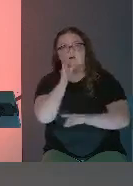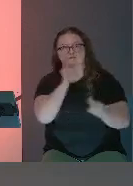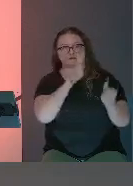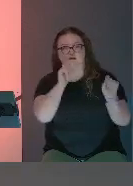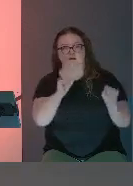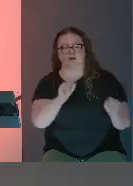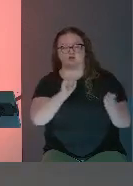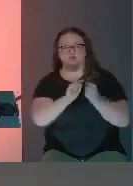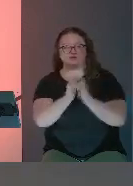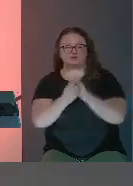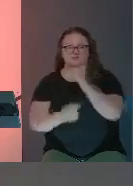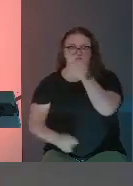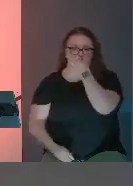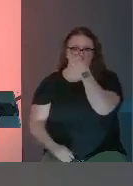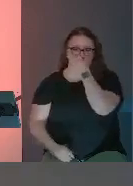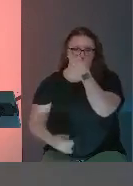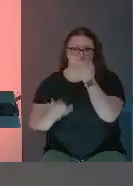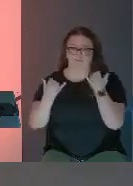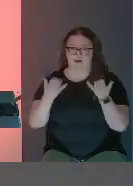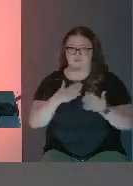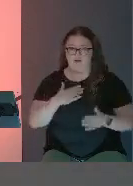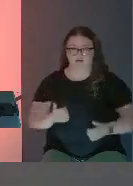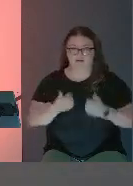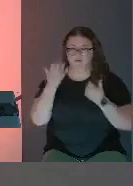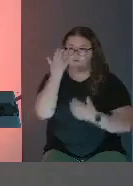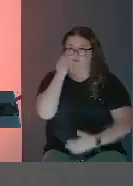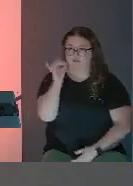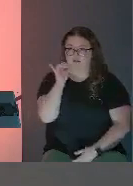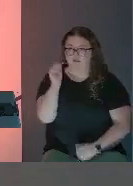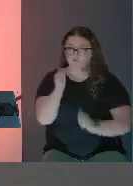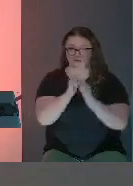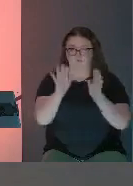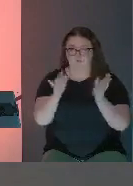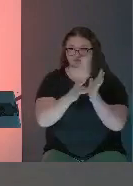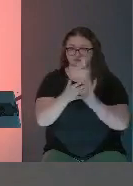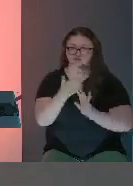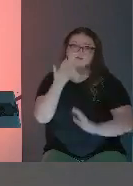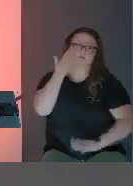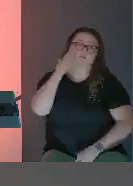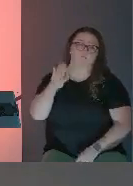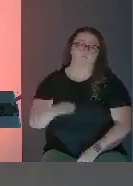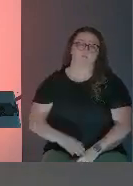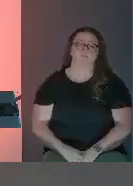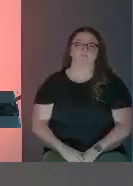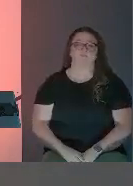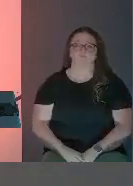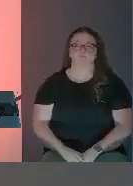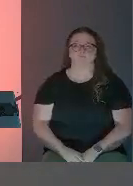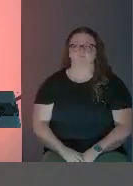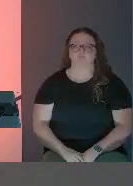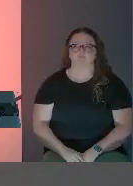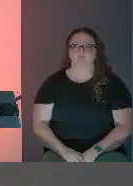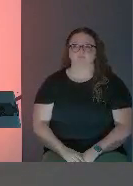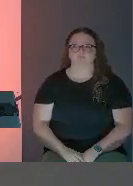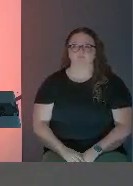don't know where I would be today without Jesus in my heart and the word of God to transform